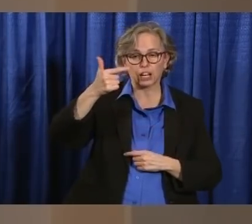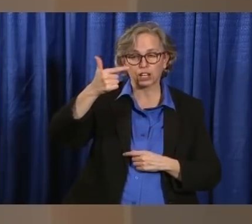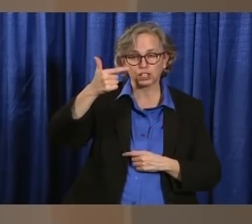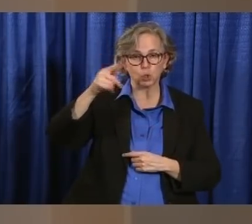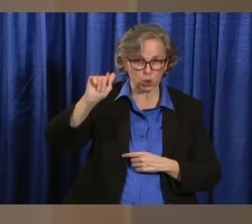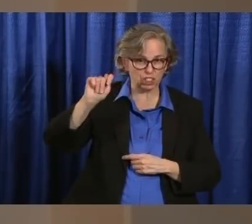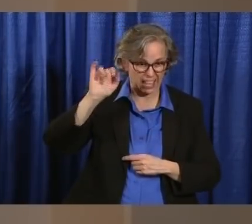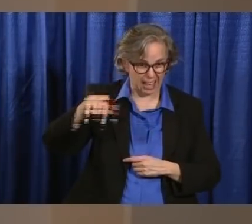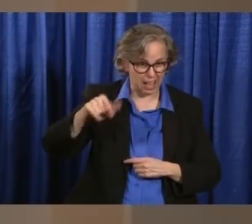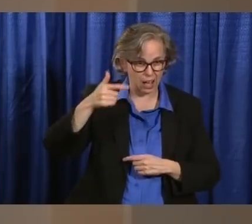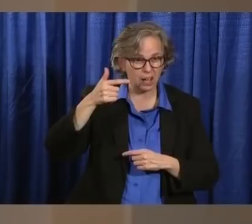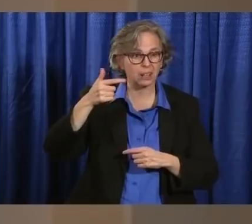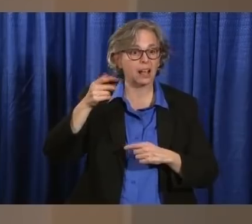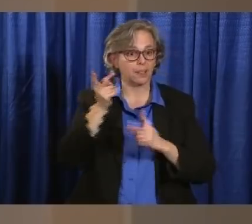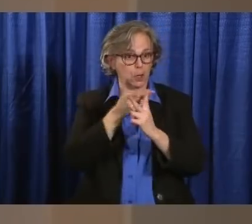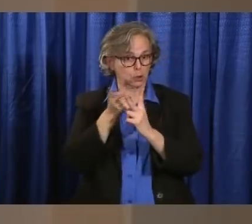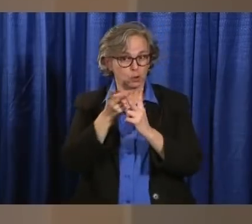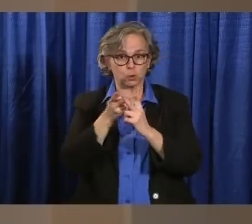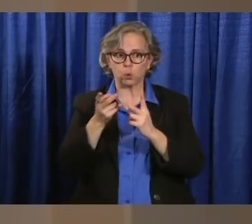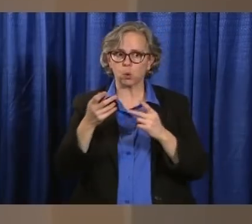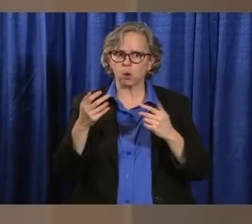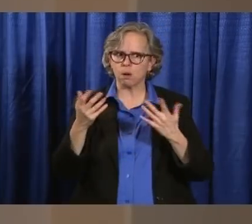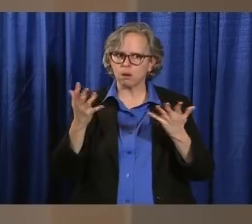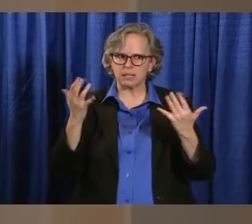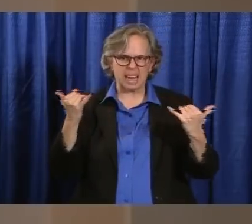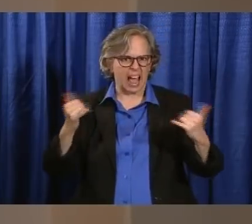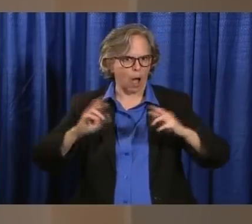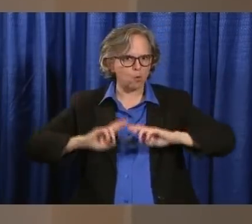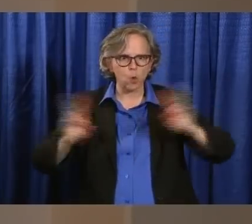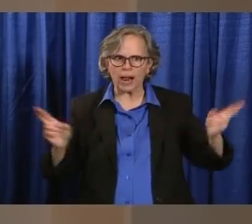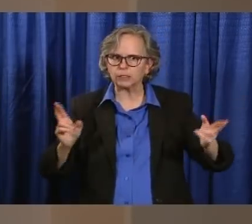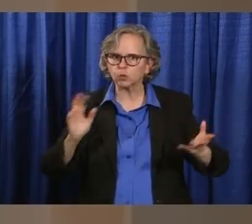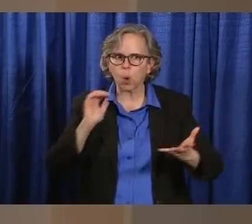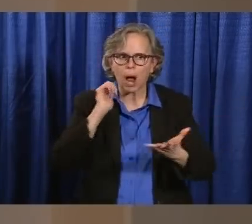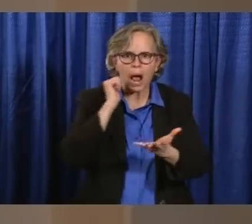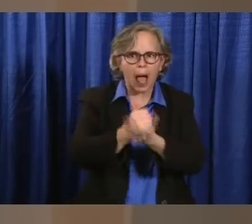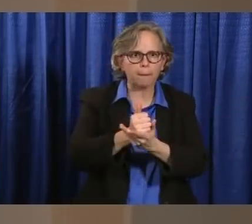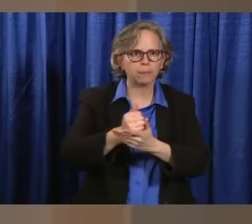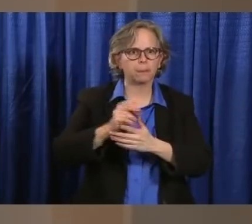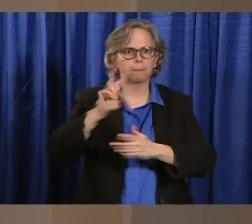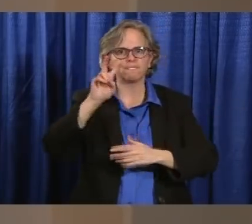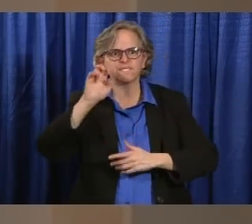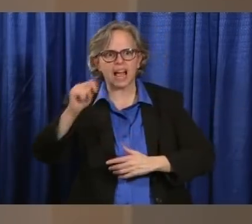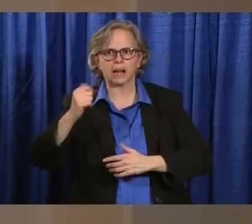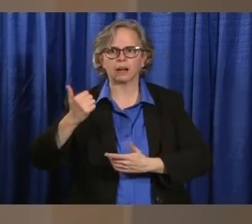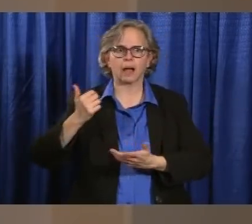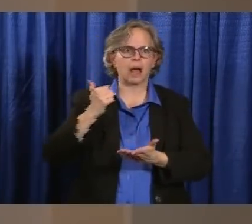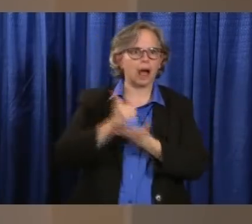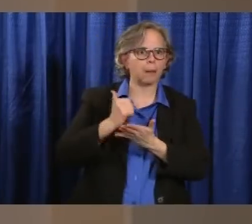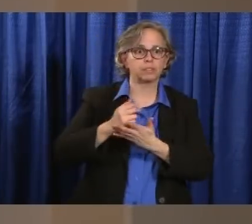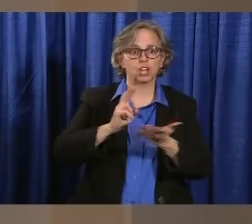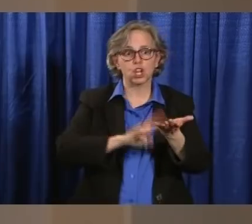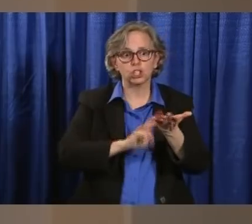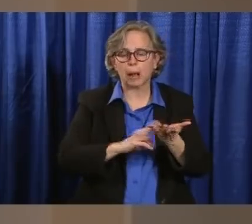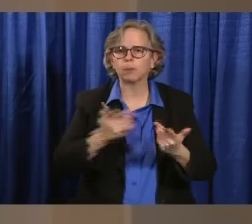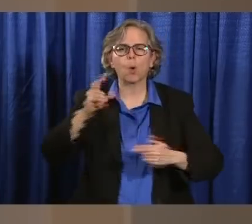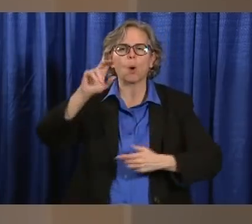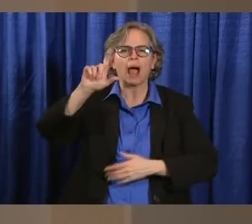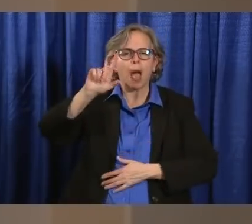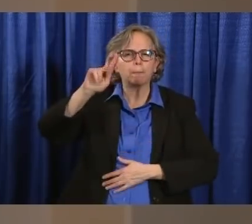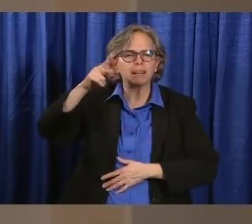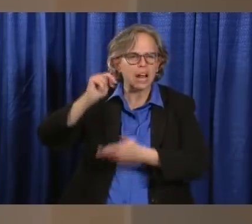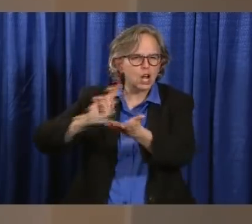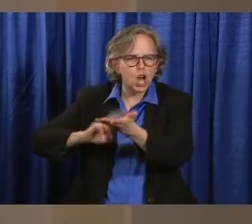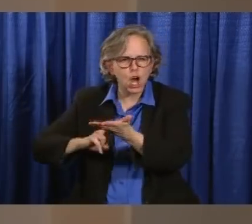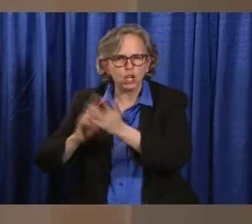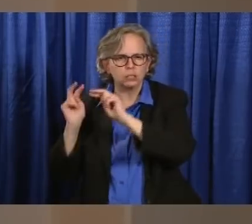LPNs to serve the veterans that are in those locations. There are a lot of important things, but this is one that I know is important to